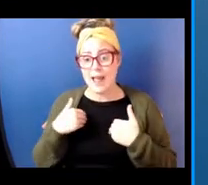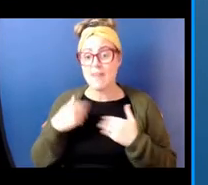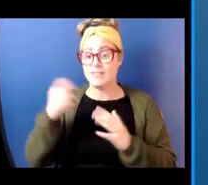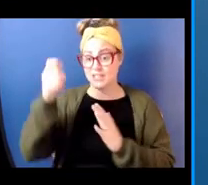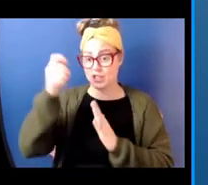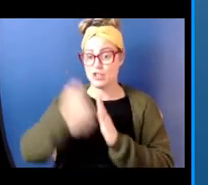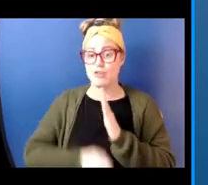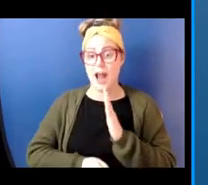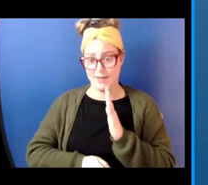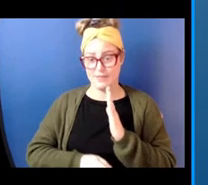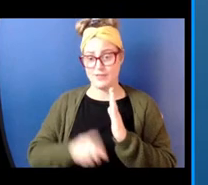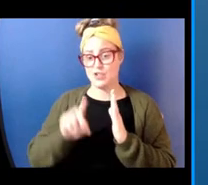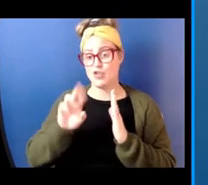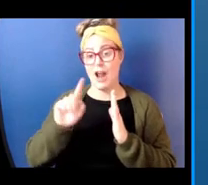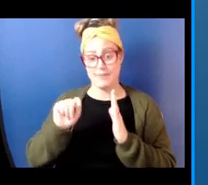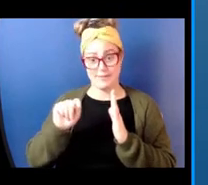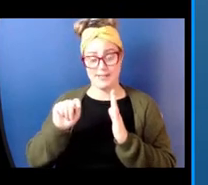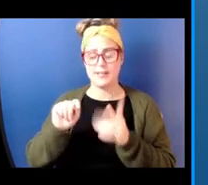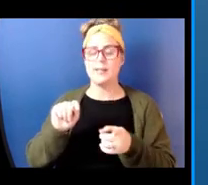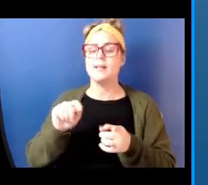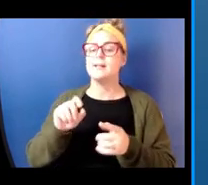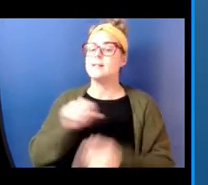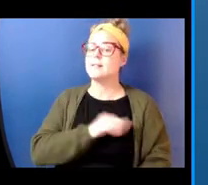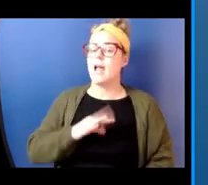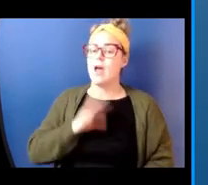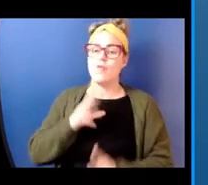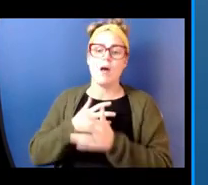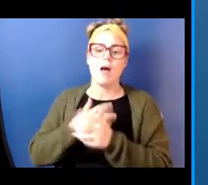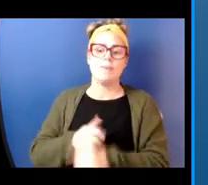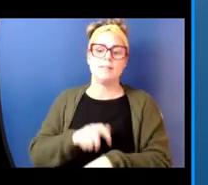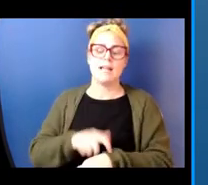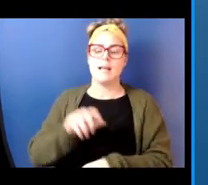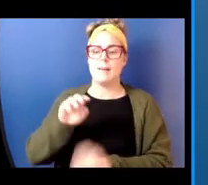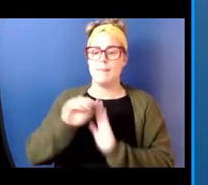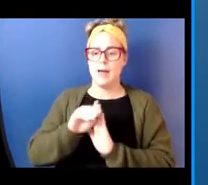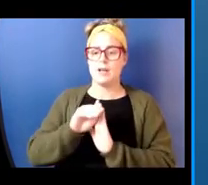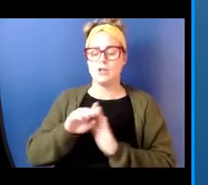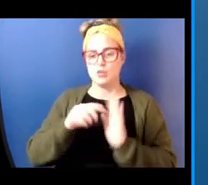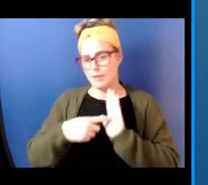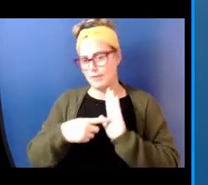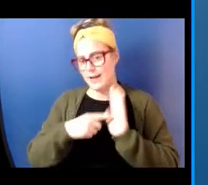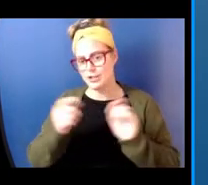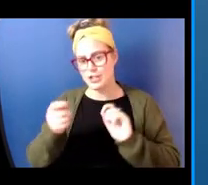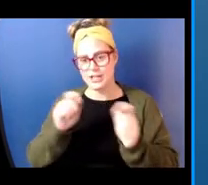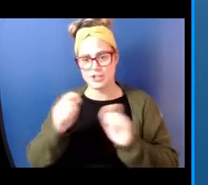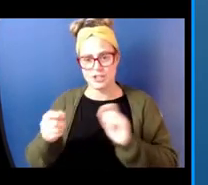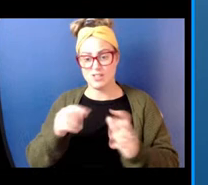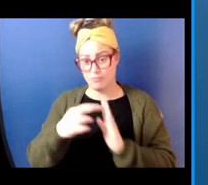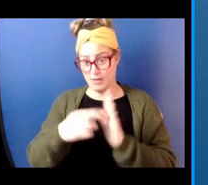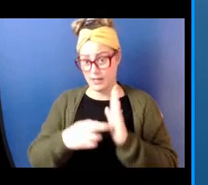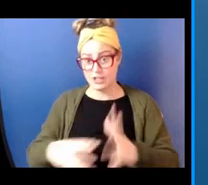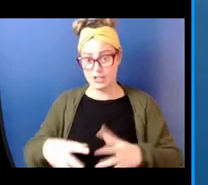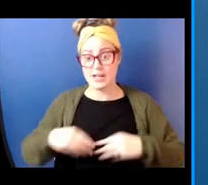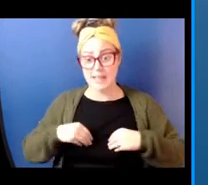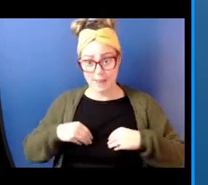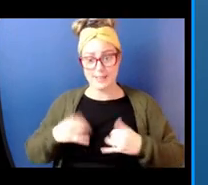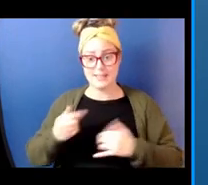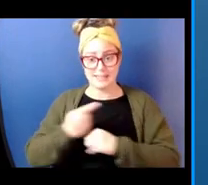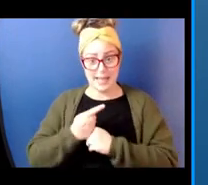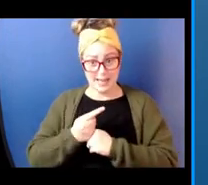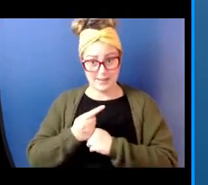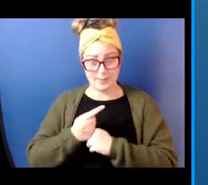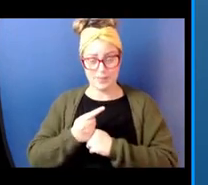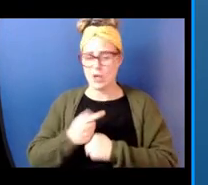staff will update the model to reflect the changes to the regulations adopted today we don't normally